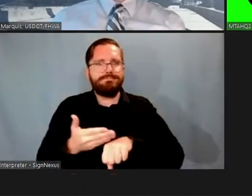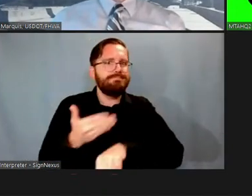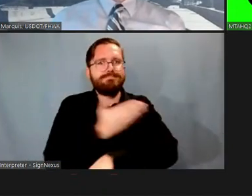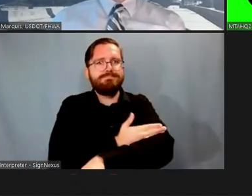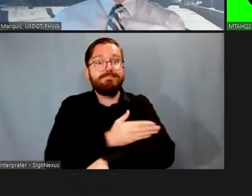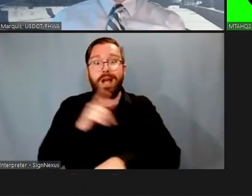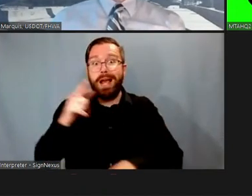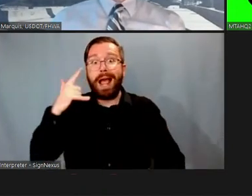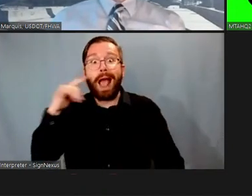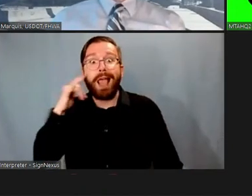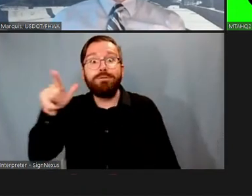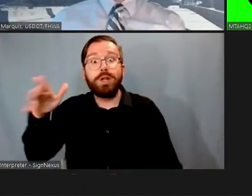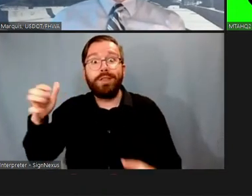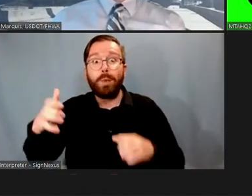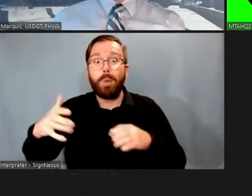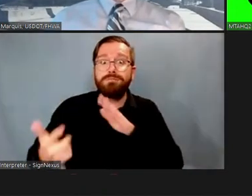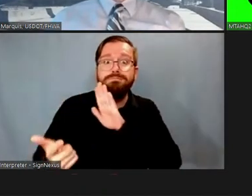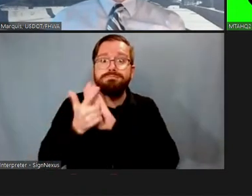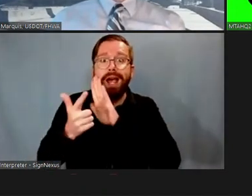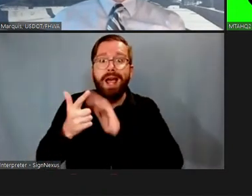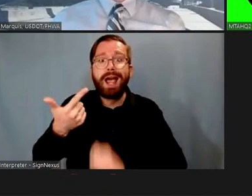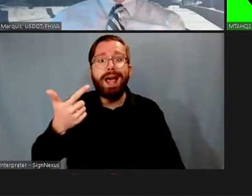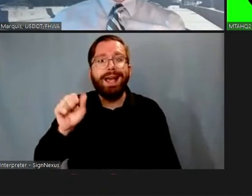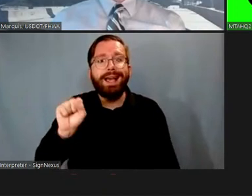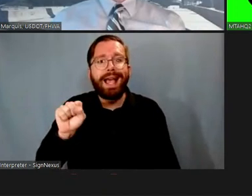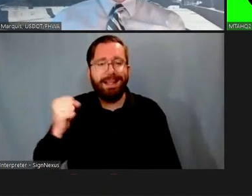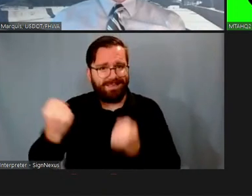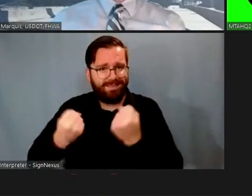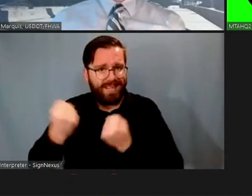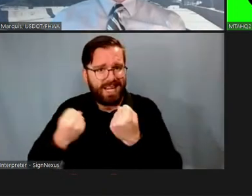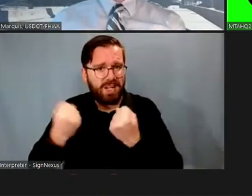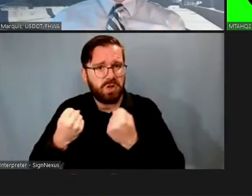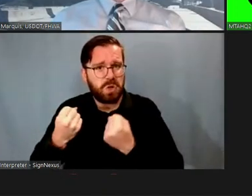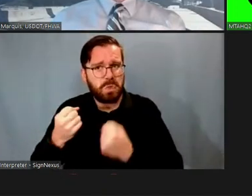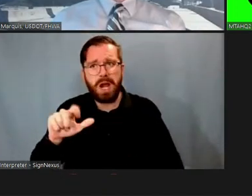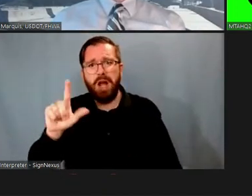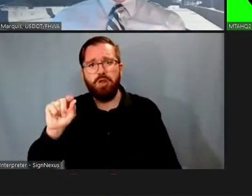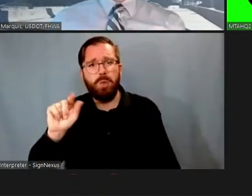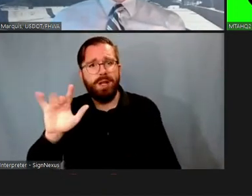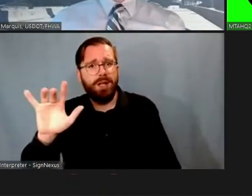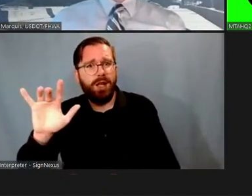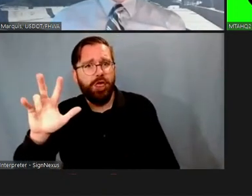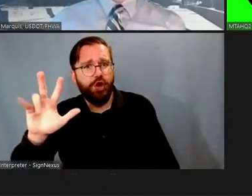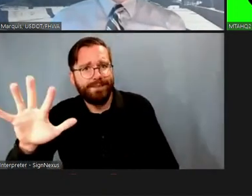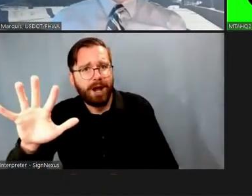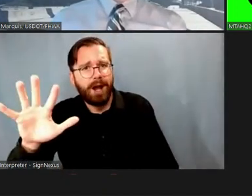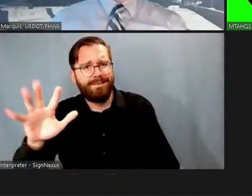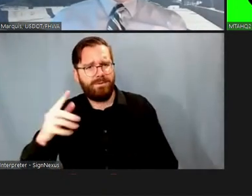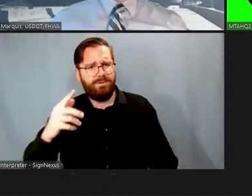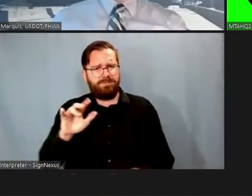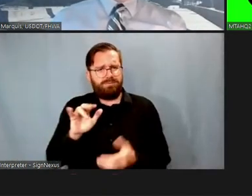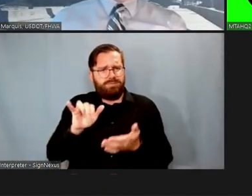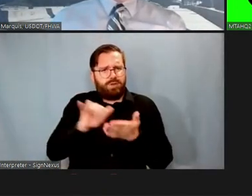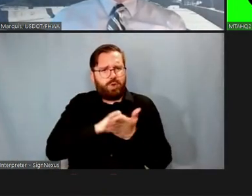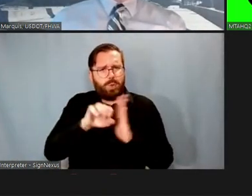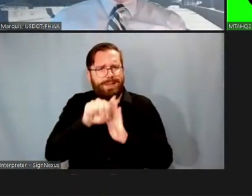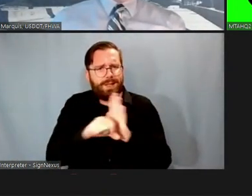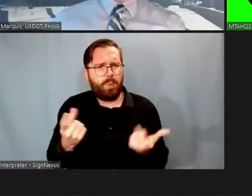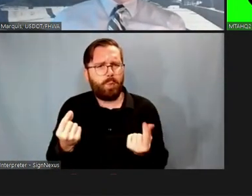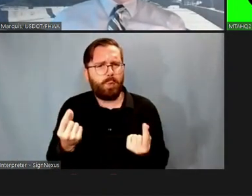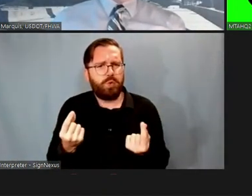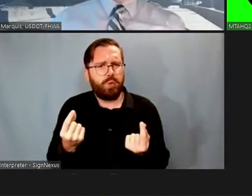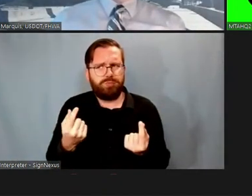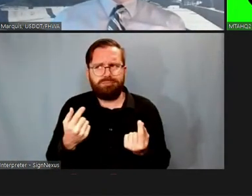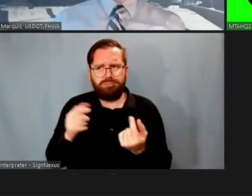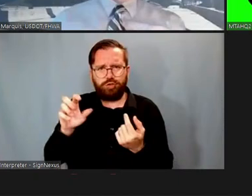by 2035 what is new york state doing um uh this needs to be paired with realistic and